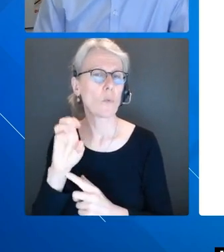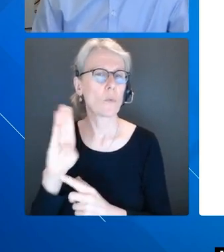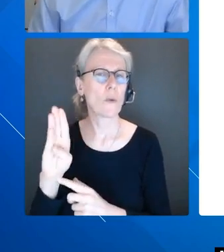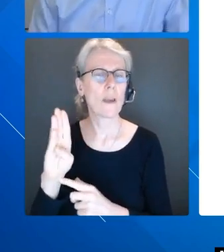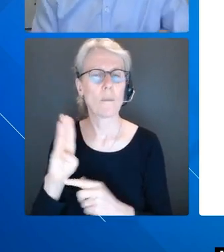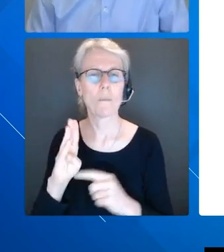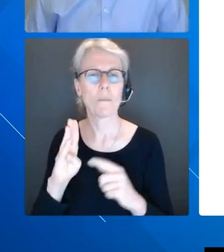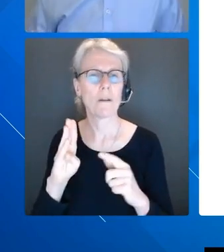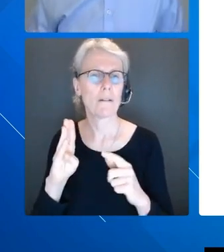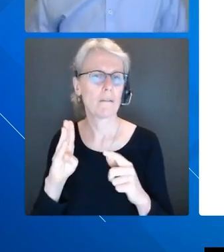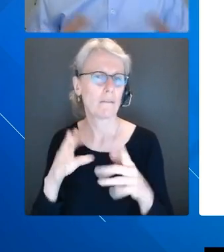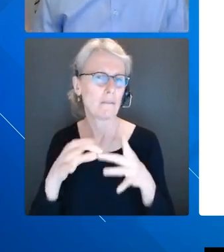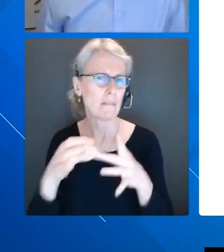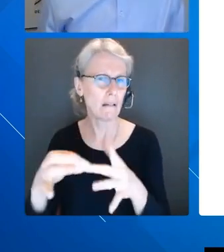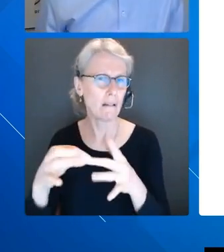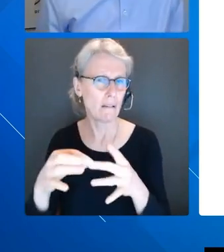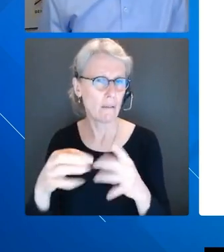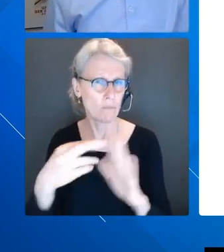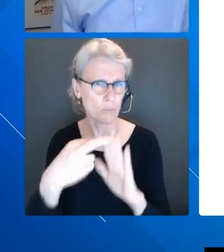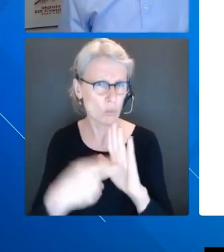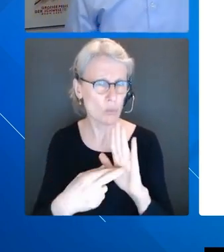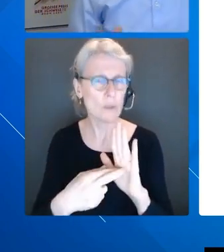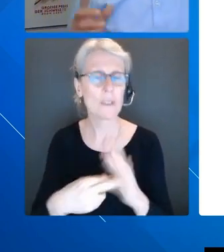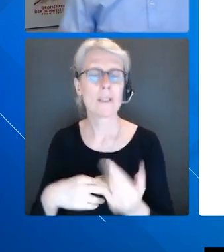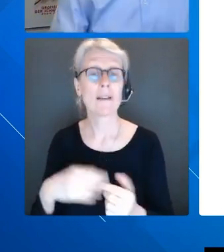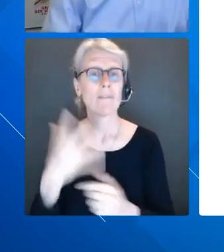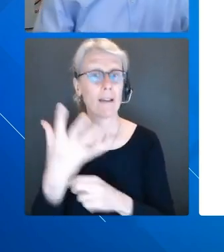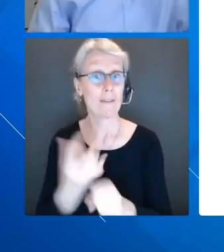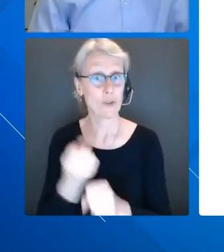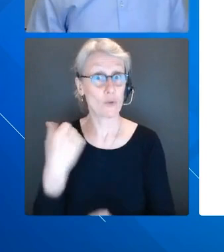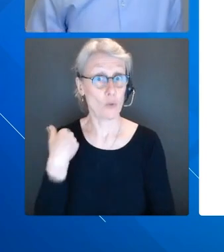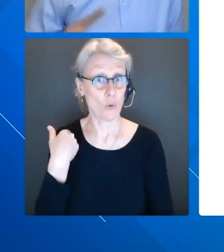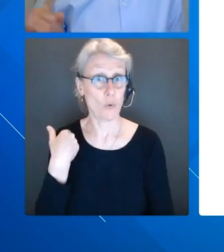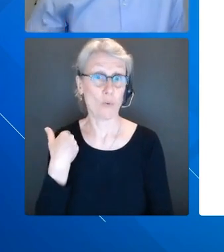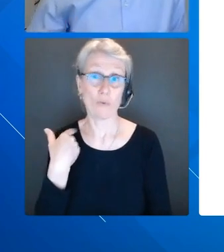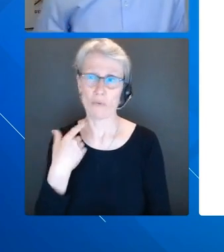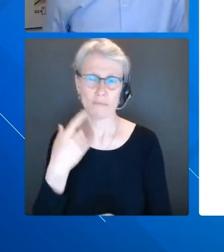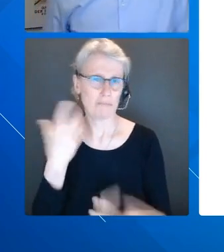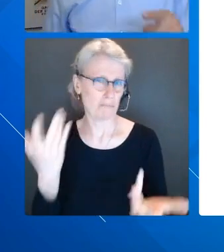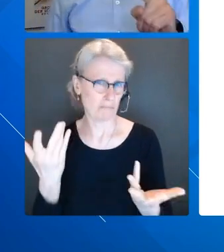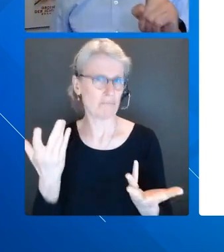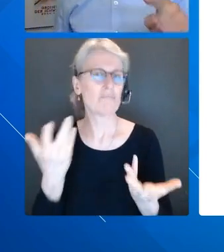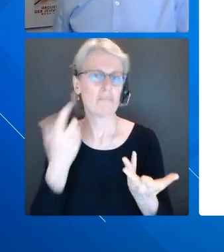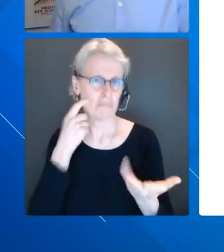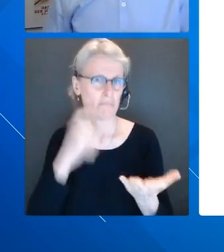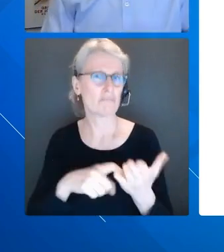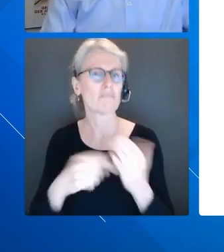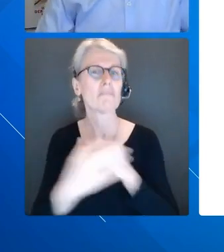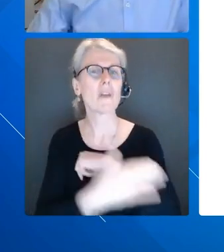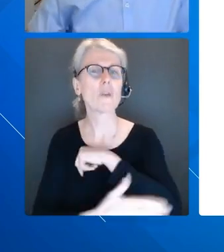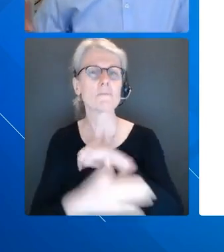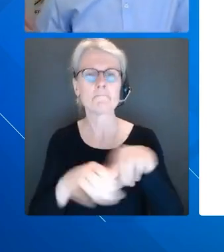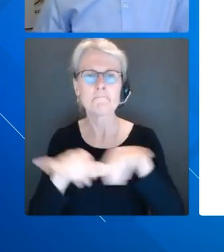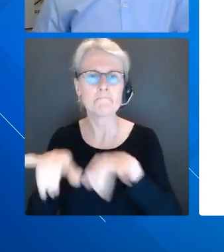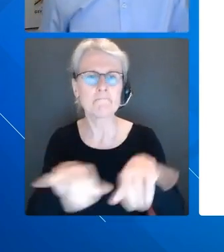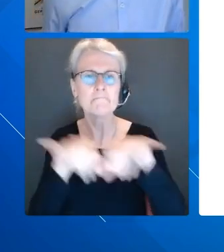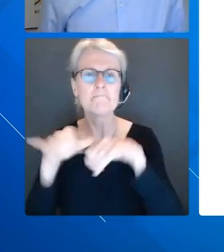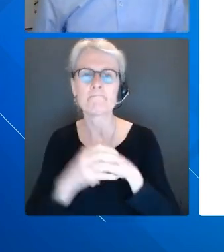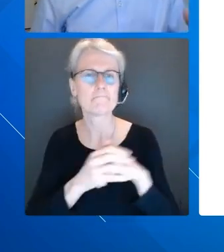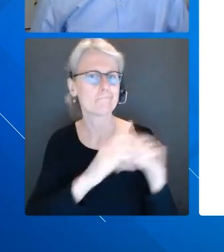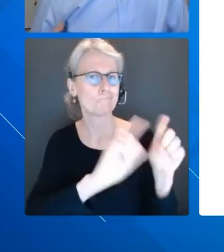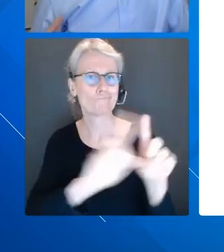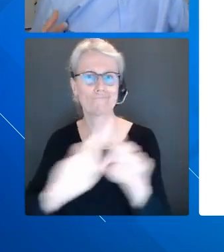years ago, I would have said all countries do things differently. US, Europe, UK,